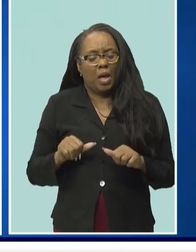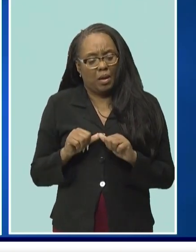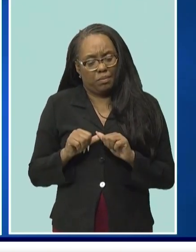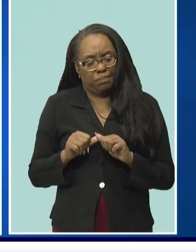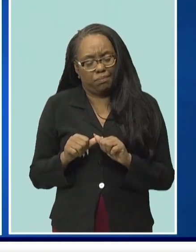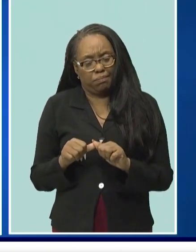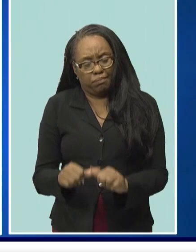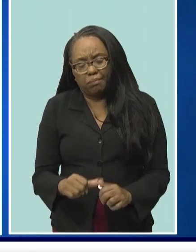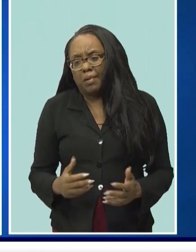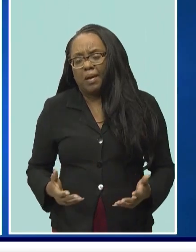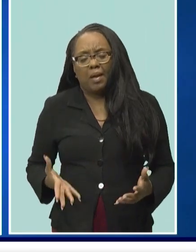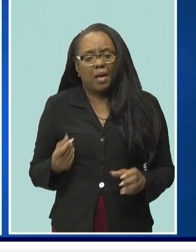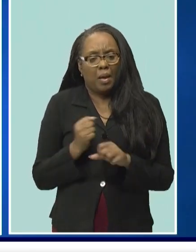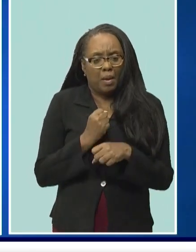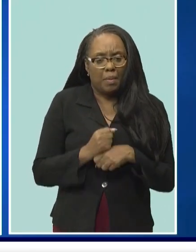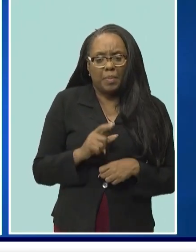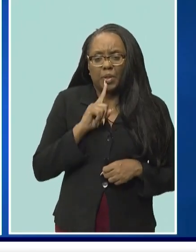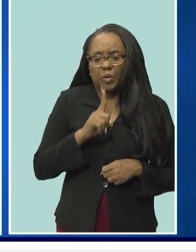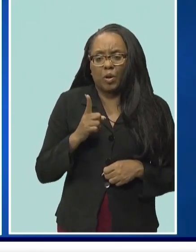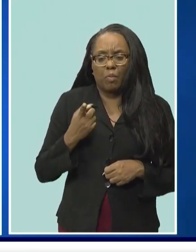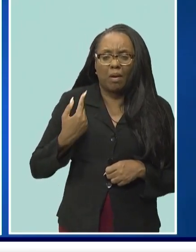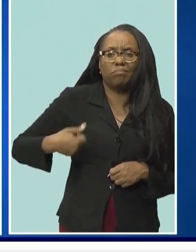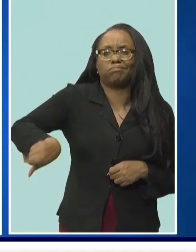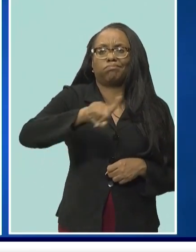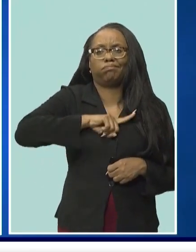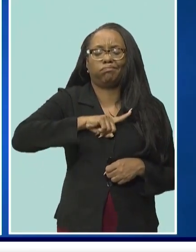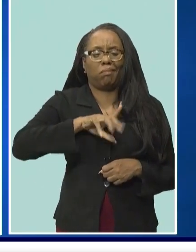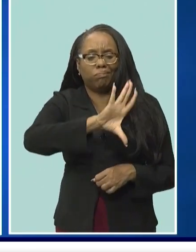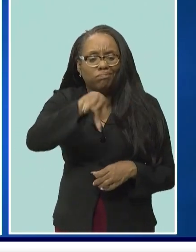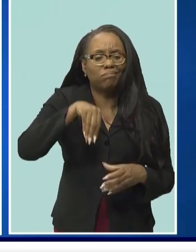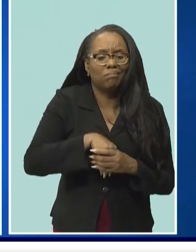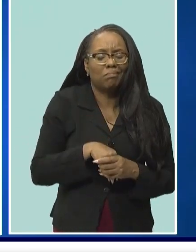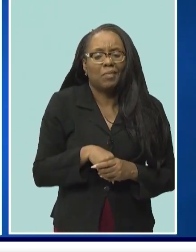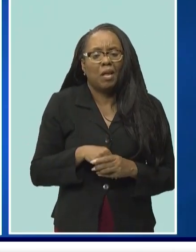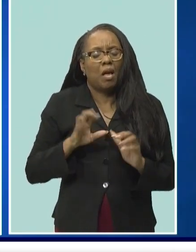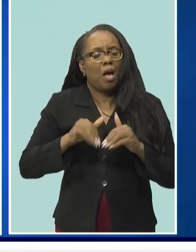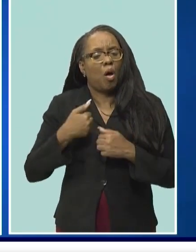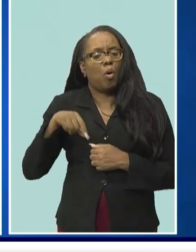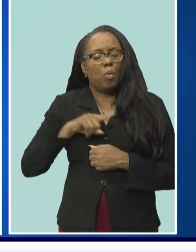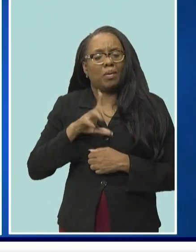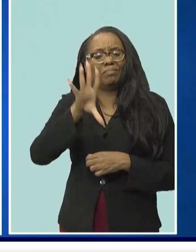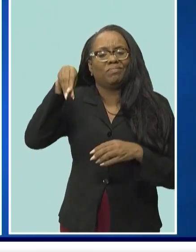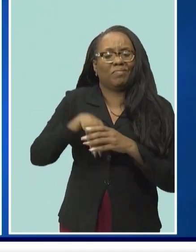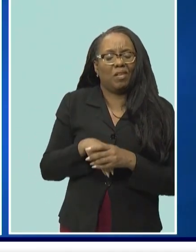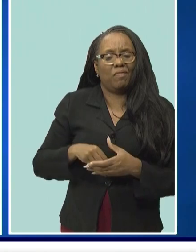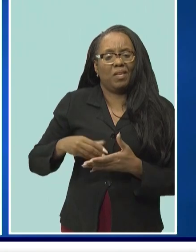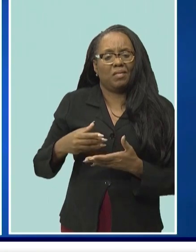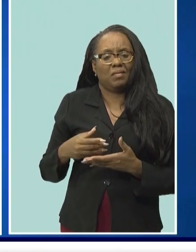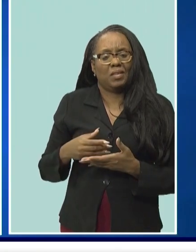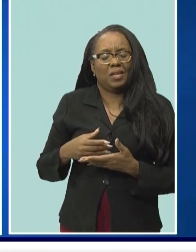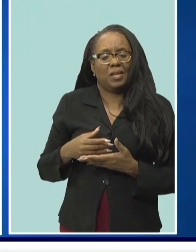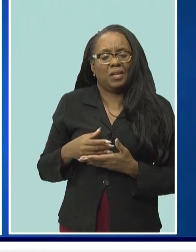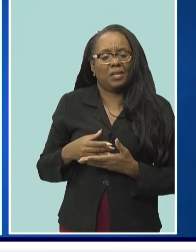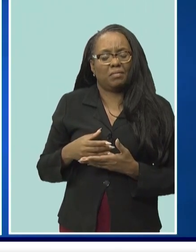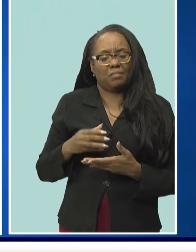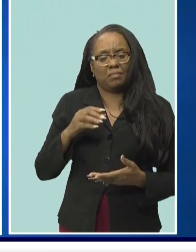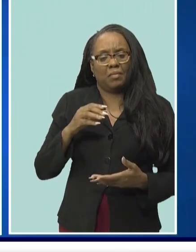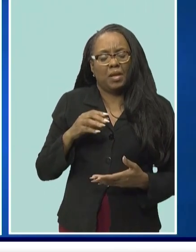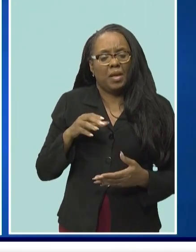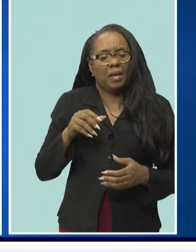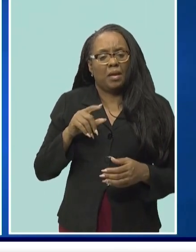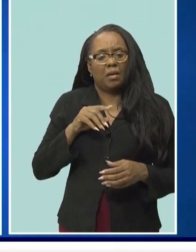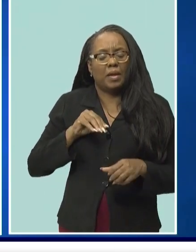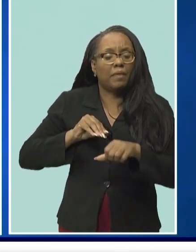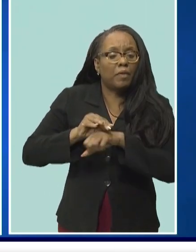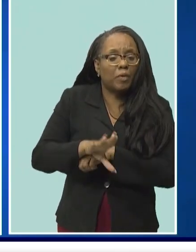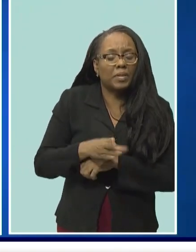that you need nationally. And this feeds into the whole climate change adaptation and climate change mitigation efforts that you